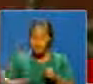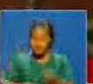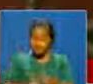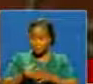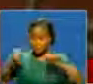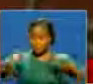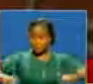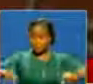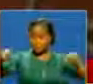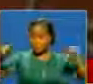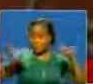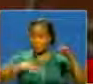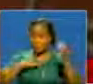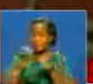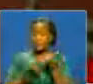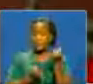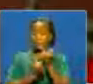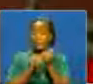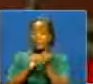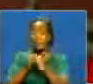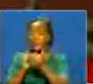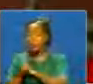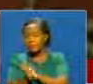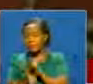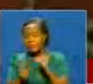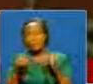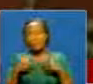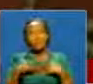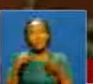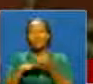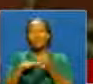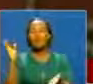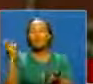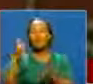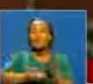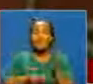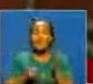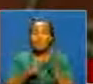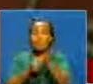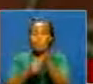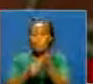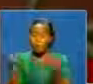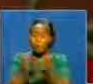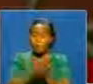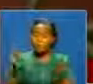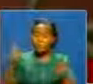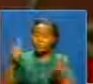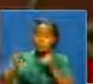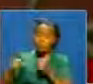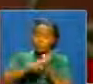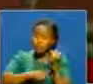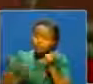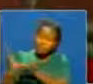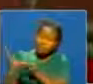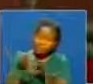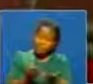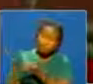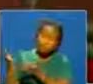the amendment to impose more duty on things like imported pasta, Honorable Chair. We are getting a lot